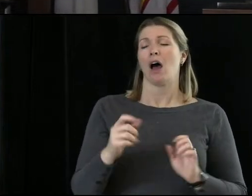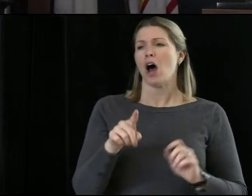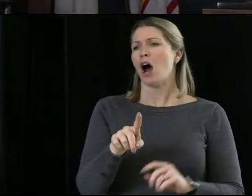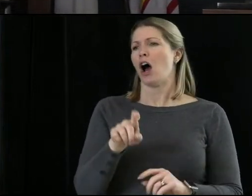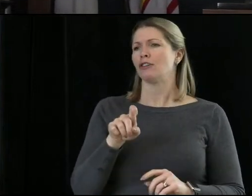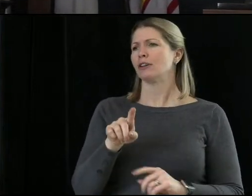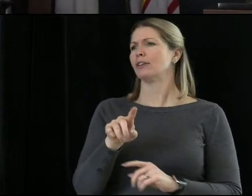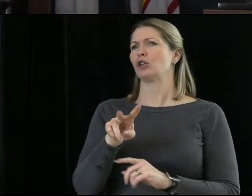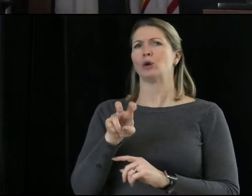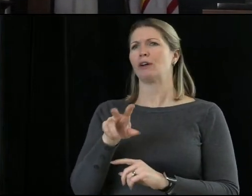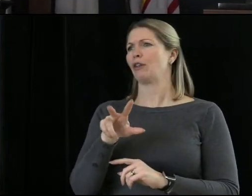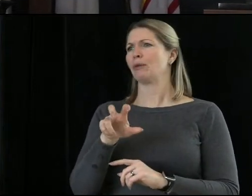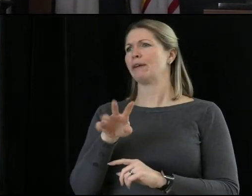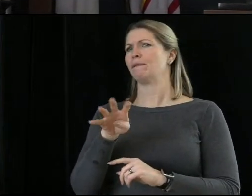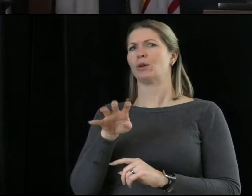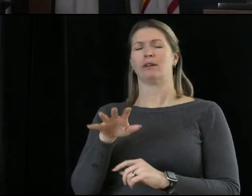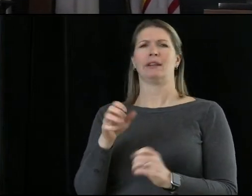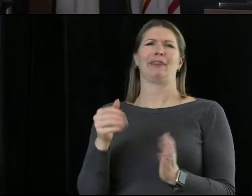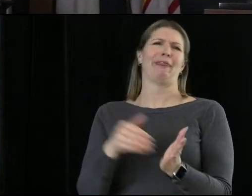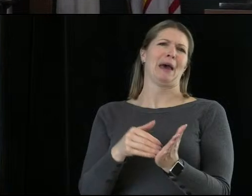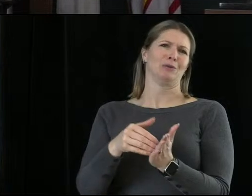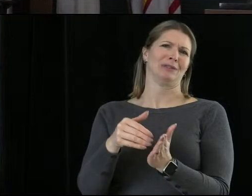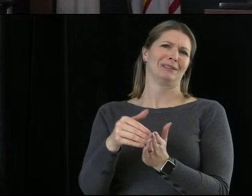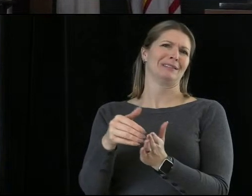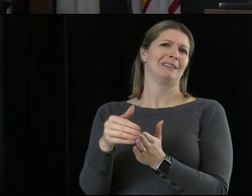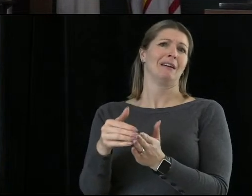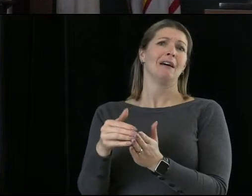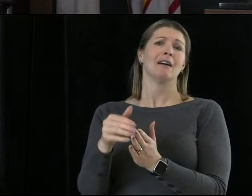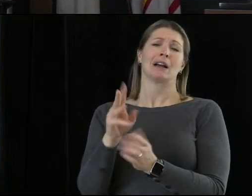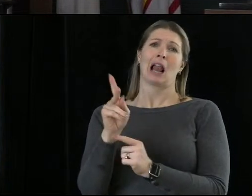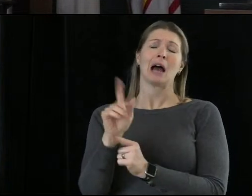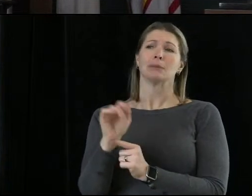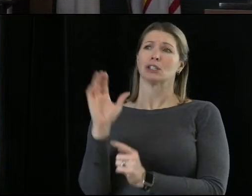hundreds and hundreds and hundreds of miles. Next.